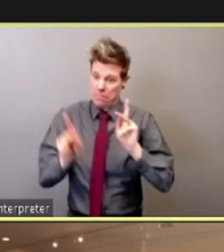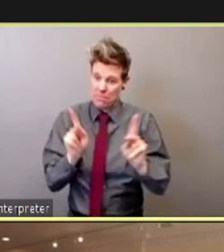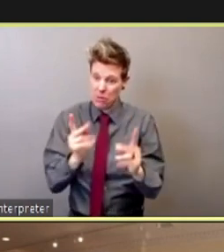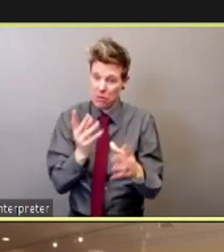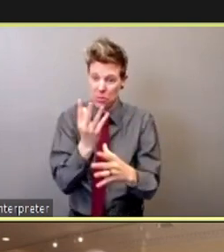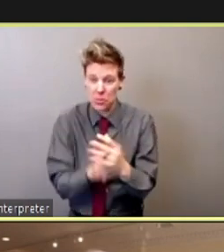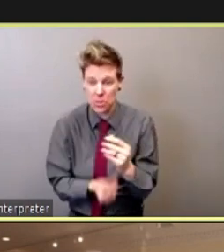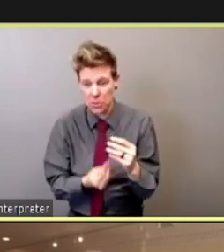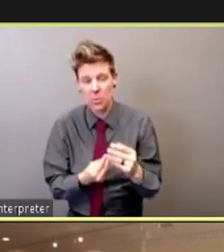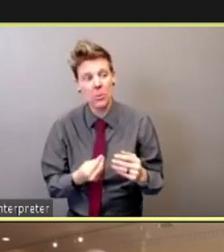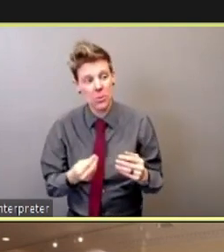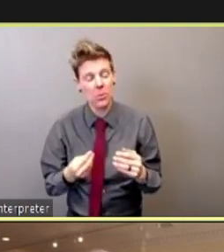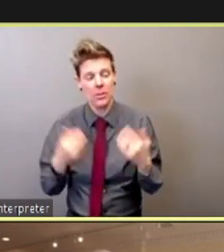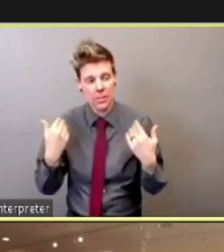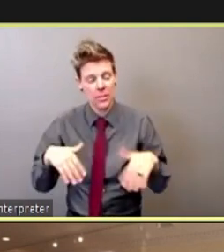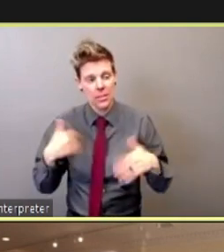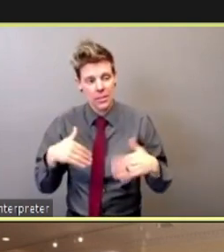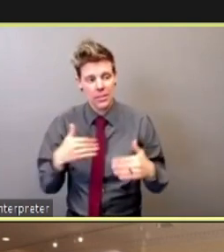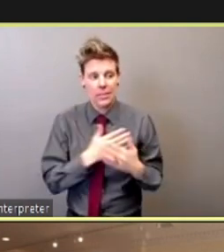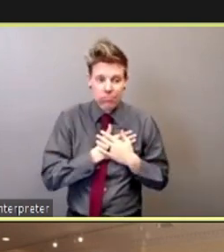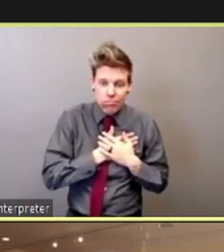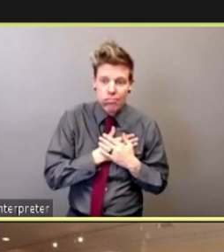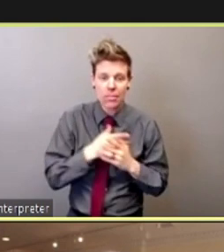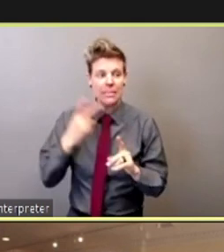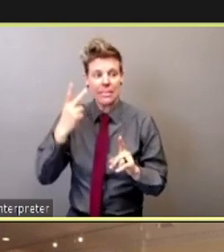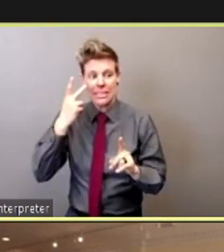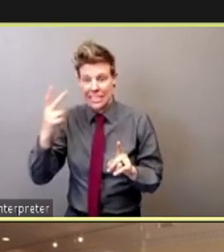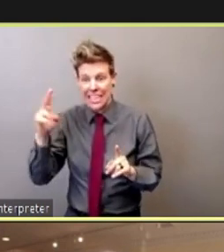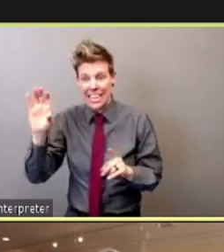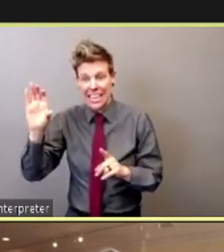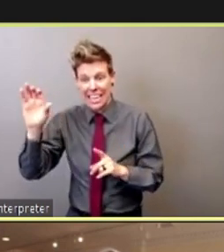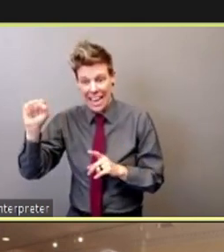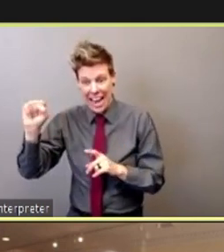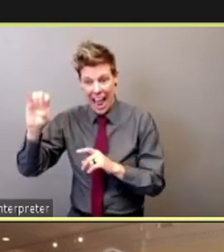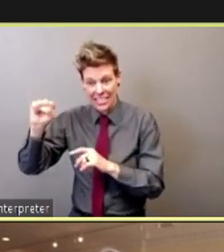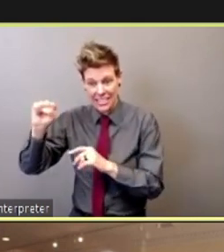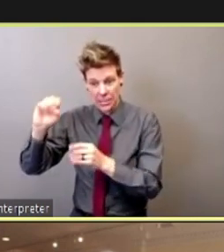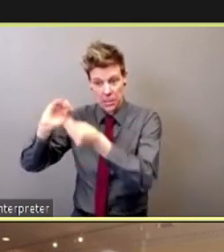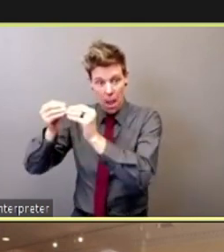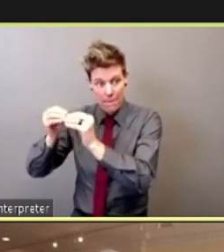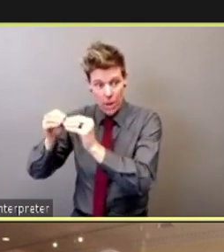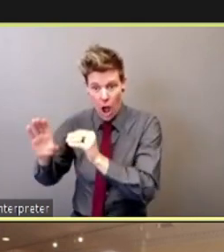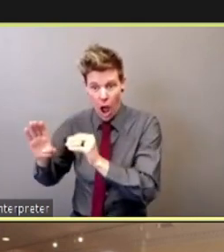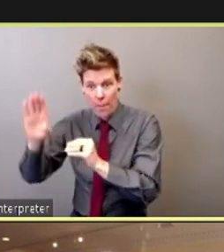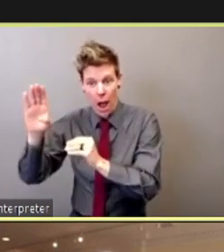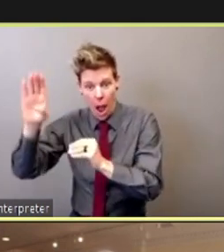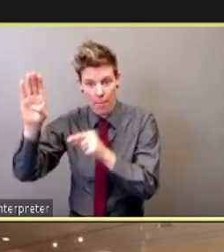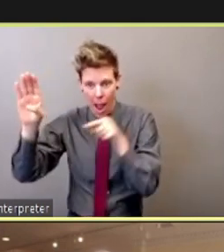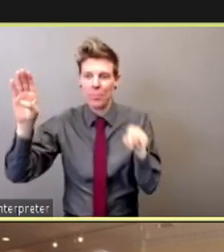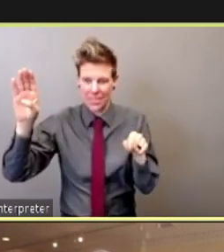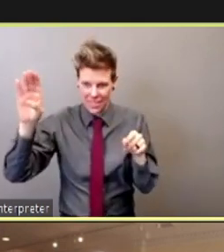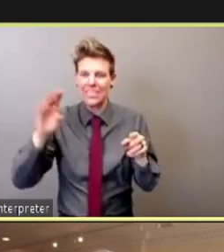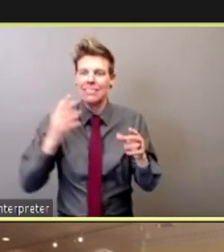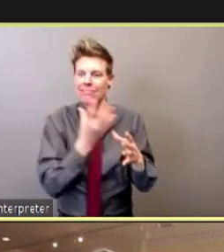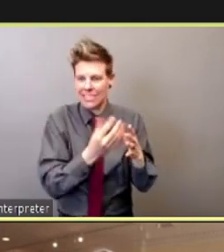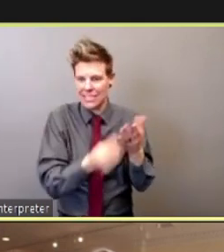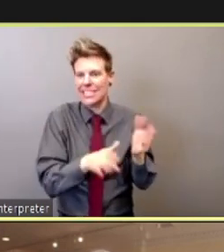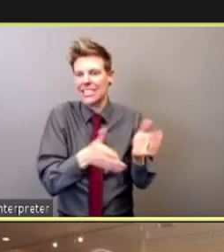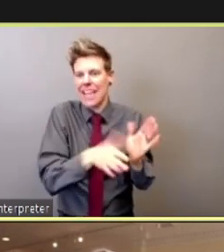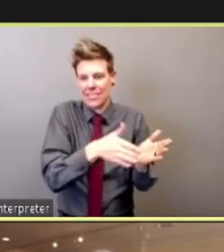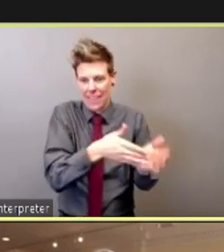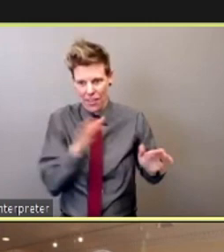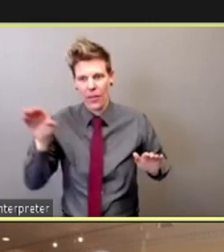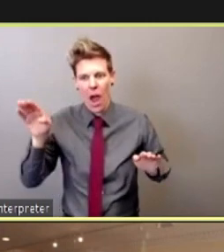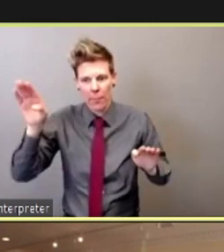we see an increase in cases or we don't see a decline in cases. A percentage of every